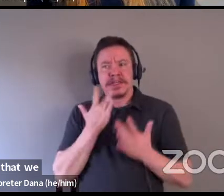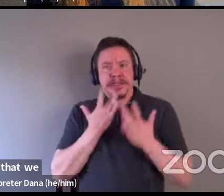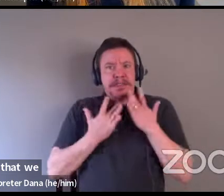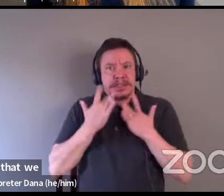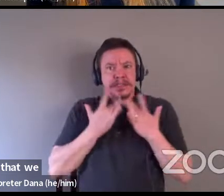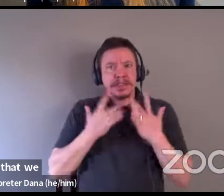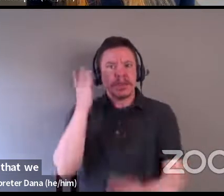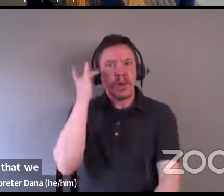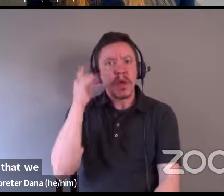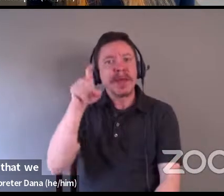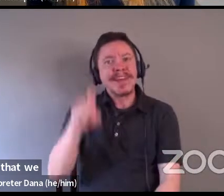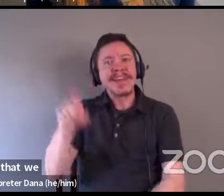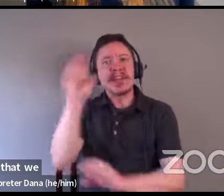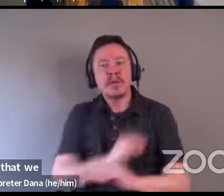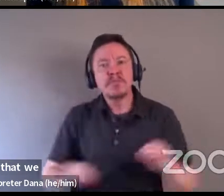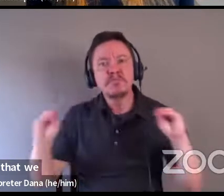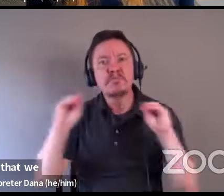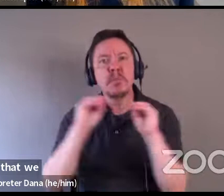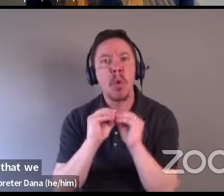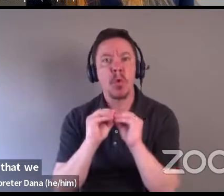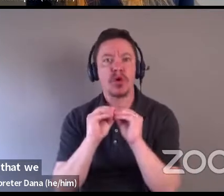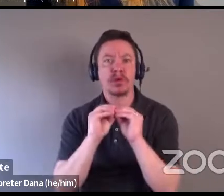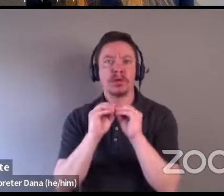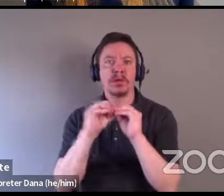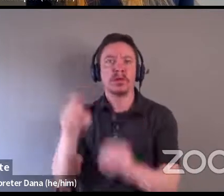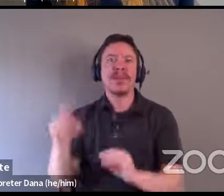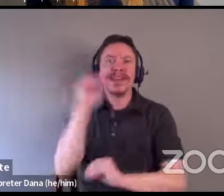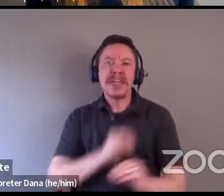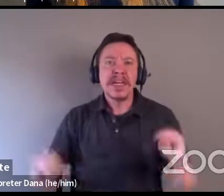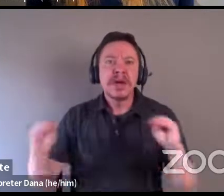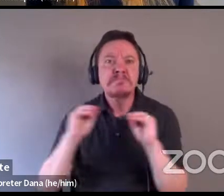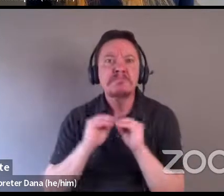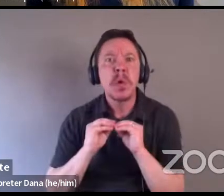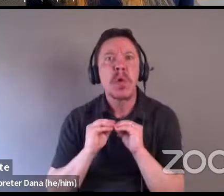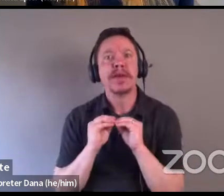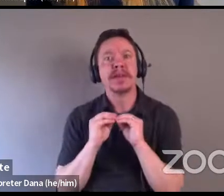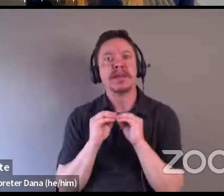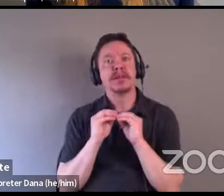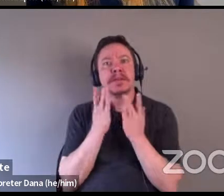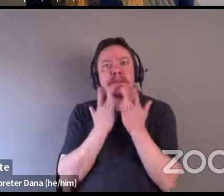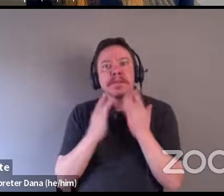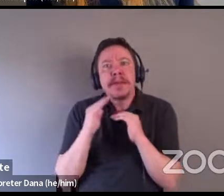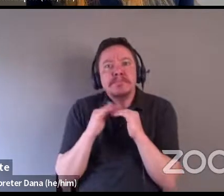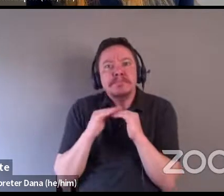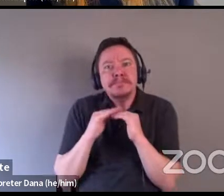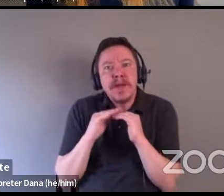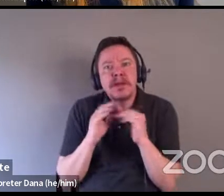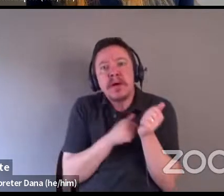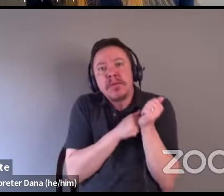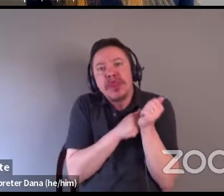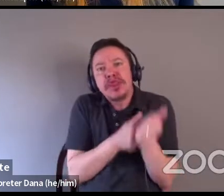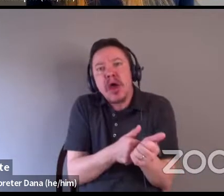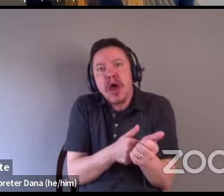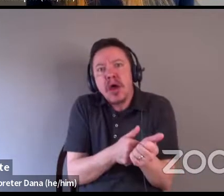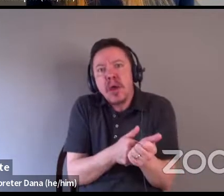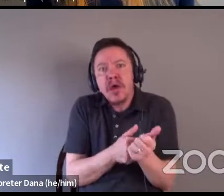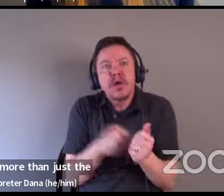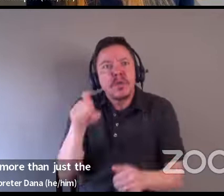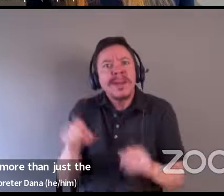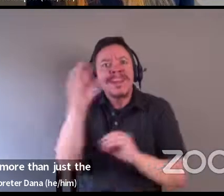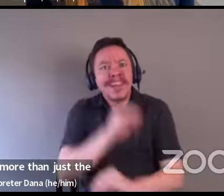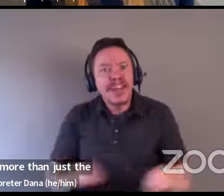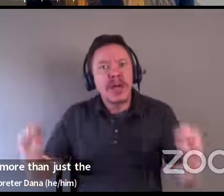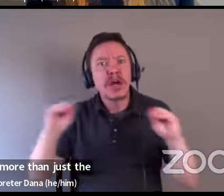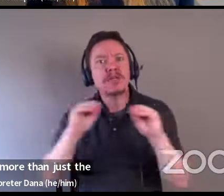we need more. We need more than just the bare minimum in order to